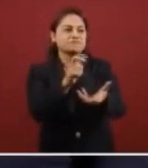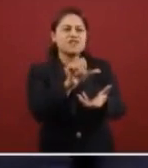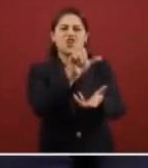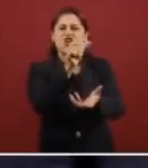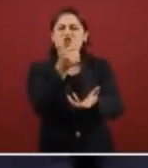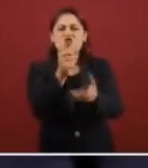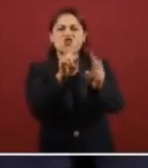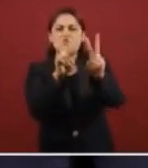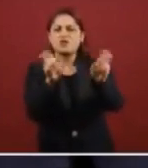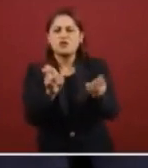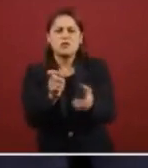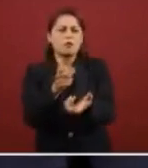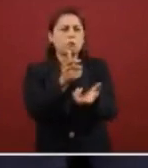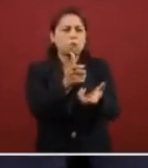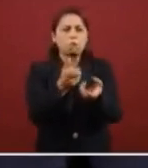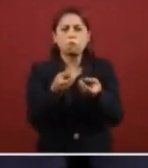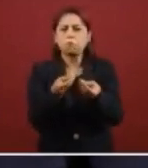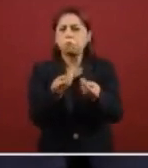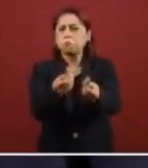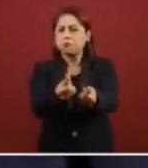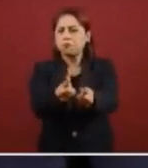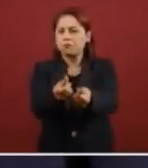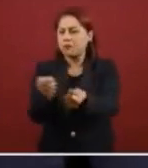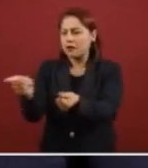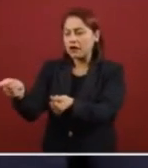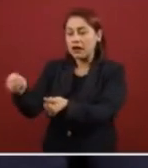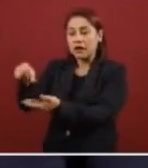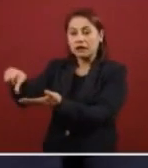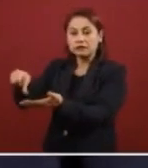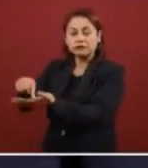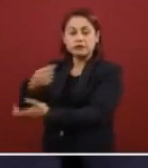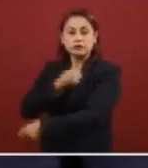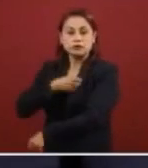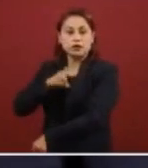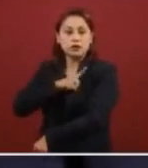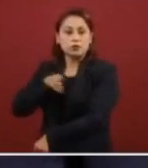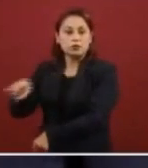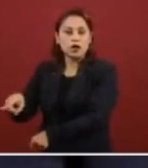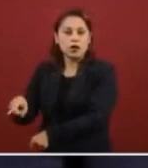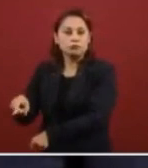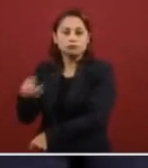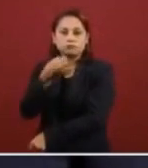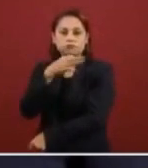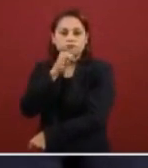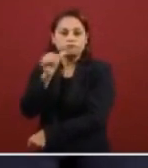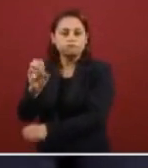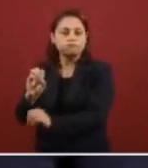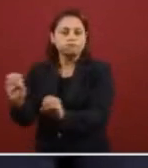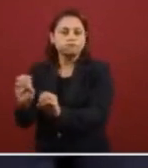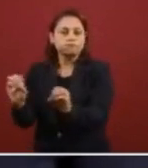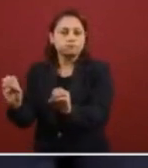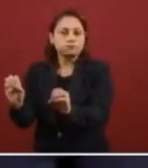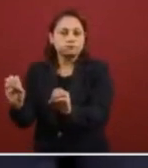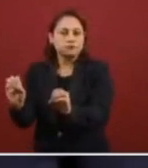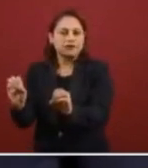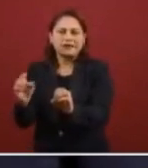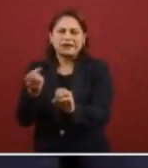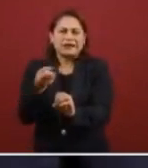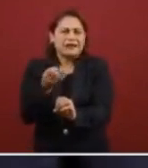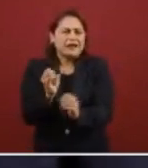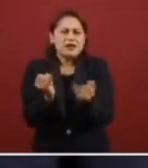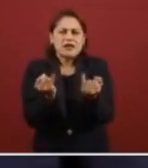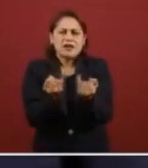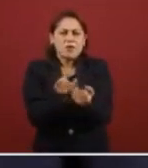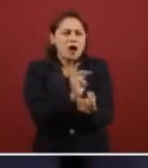no medication en los centros de salud. In the health centers. Ese es el tema. That's one of the matters and the